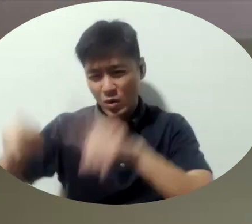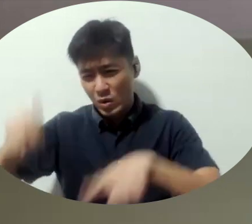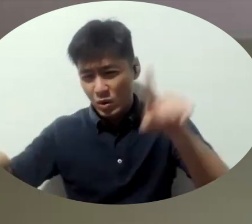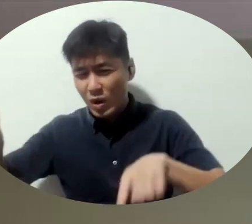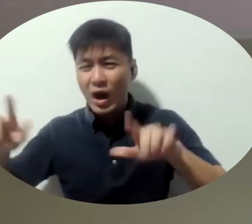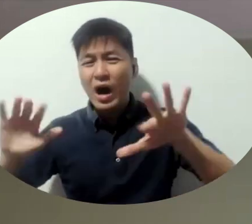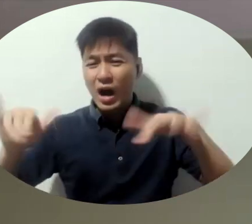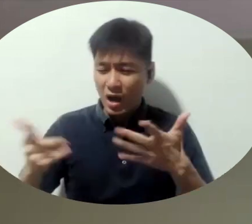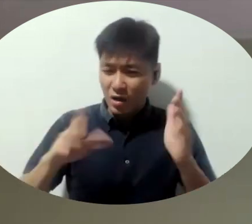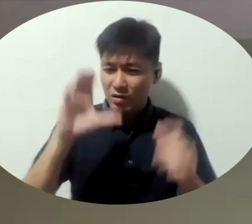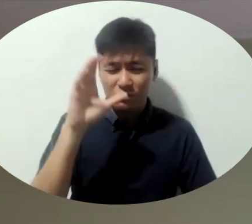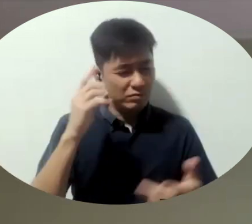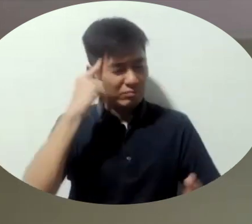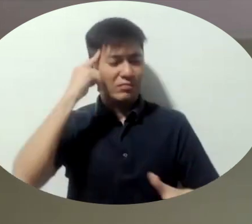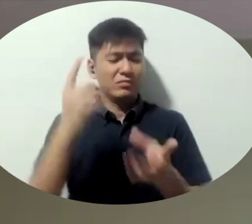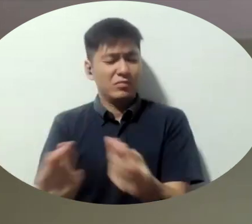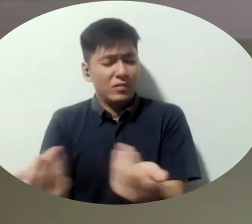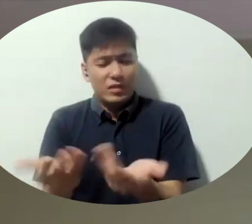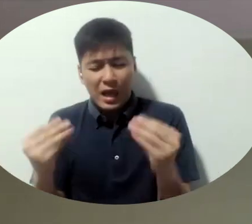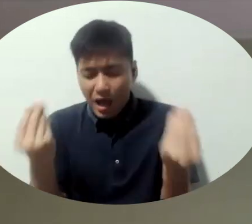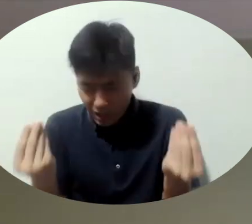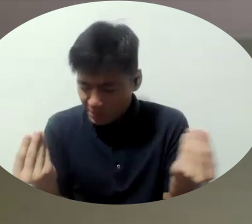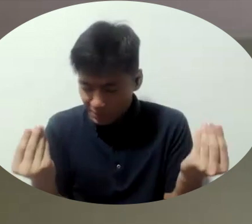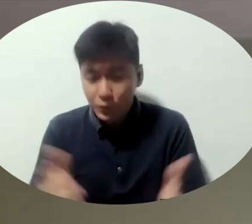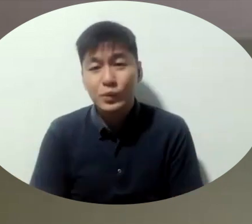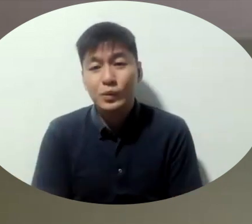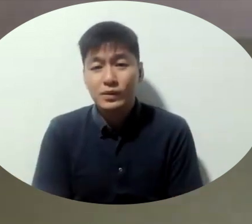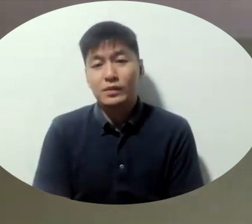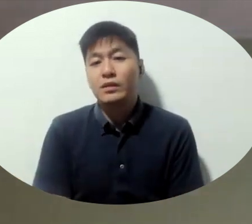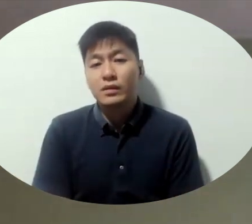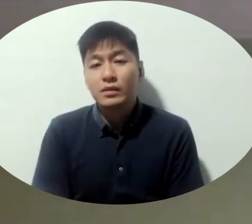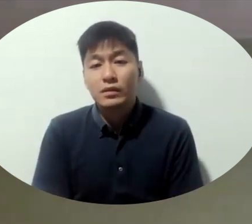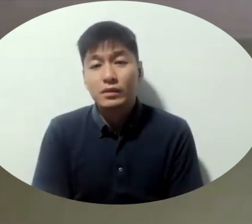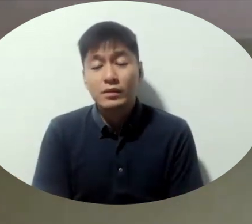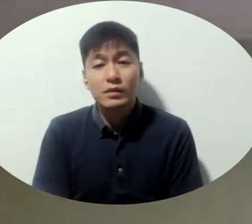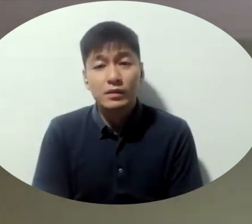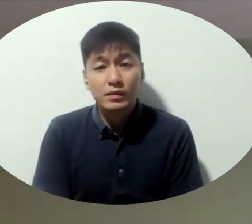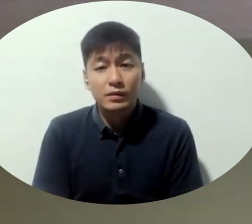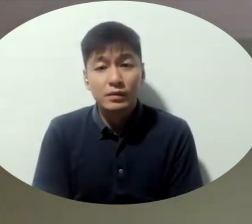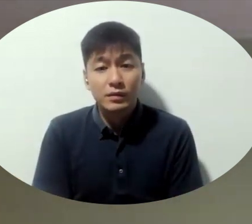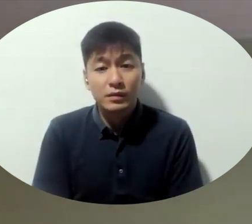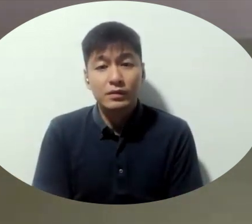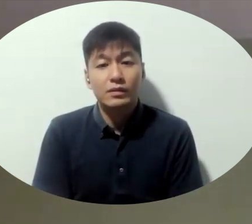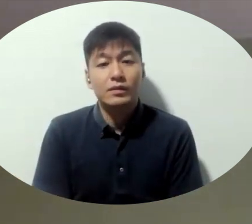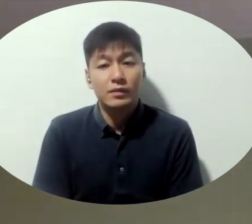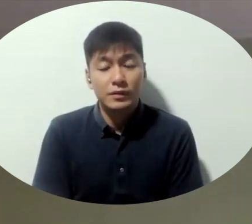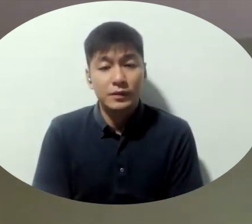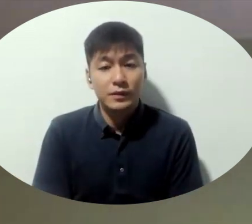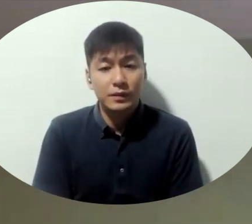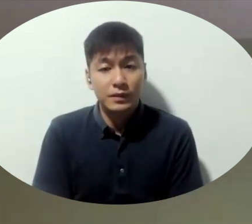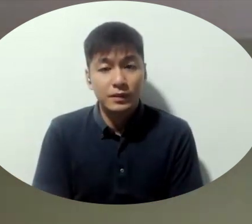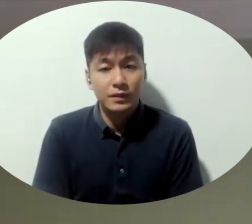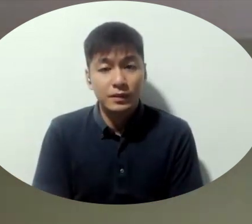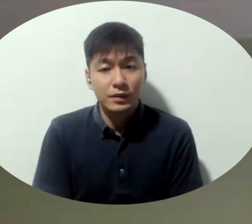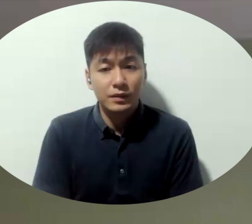is this place where that we're looking at policies in silos. We're looking at policies under